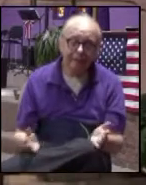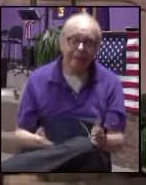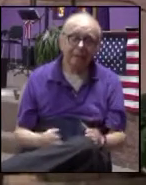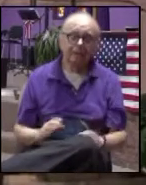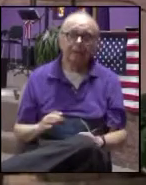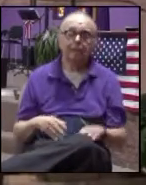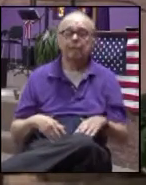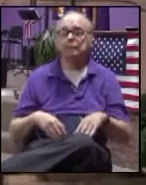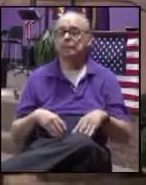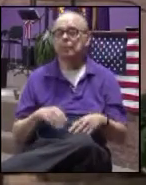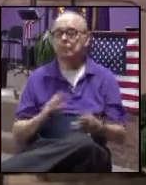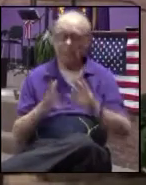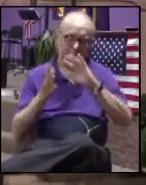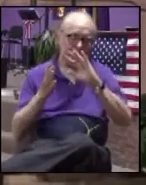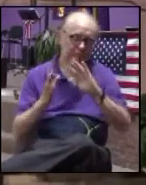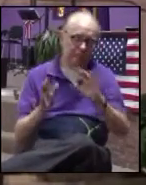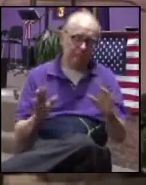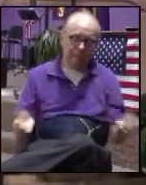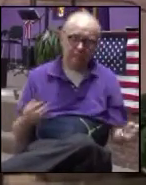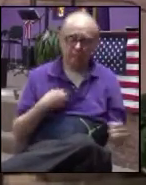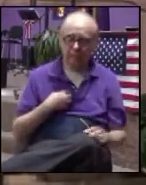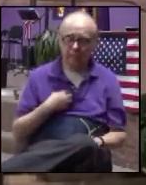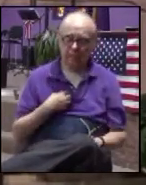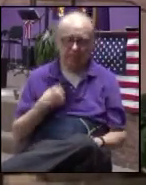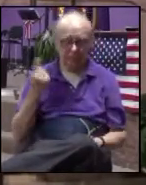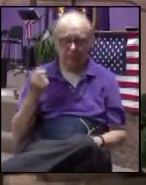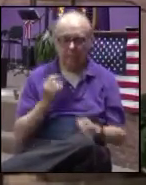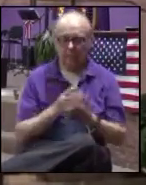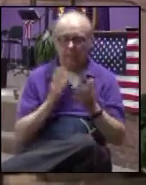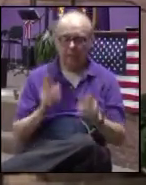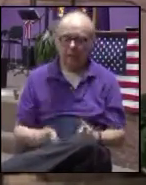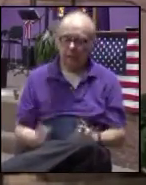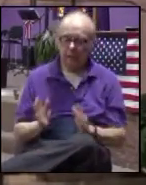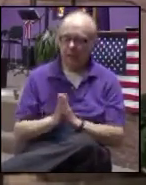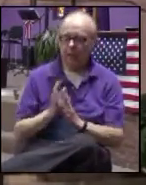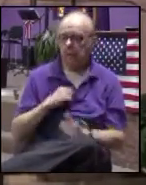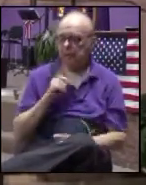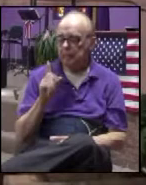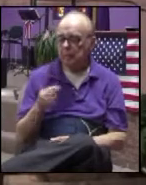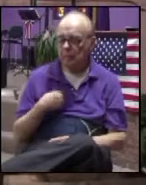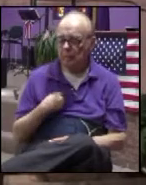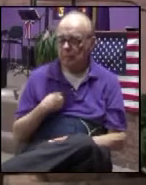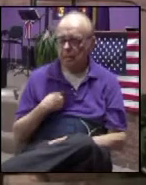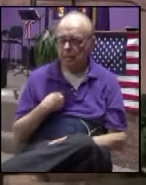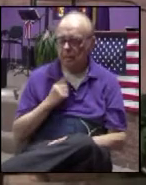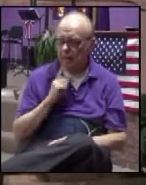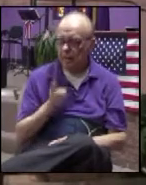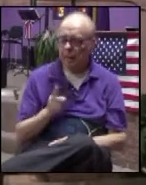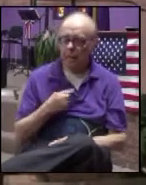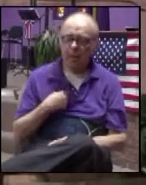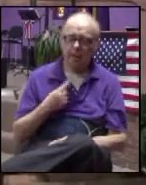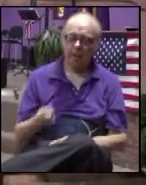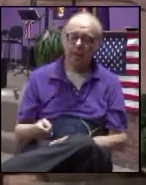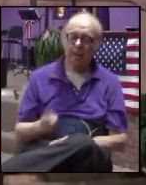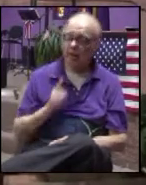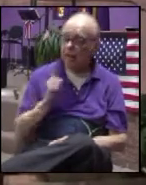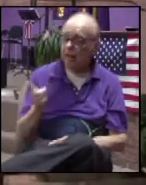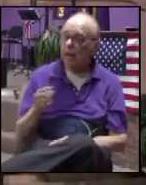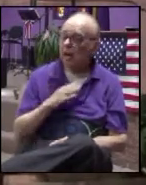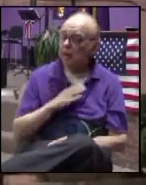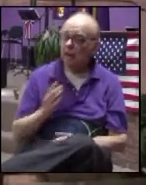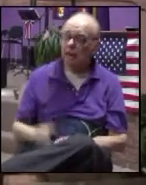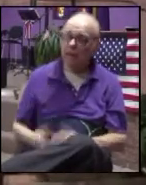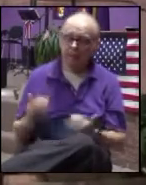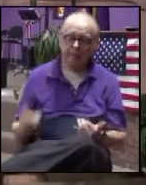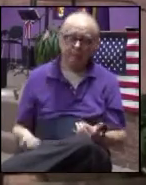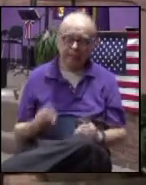Upsetting us totally and completely. I thought that when somebody came up and asked me the question, I was to tell them that I'm a Christian. And